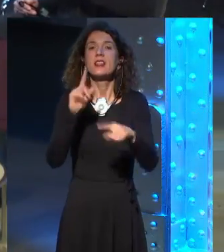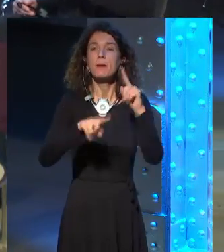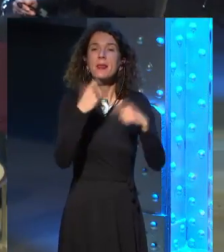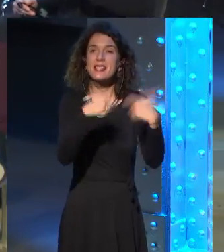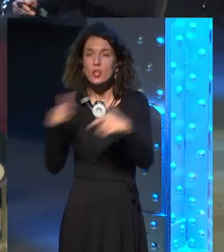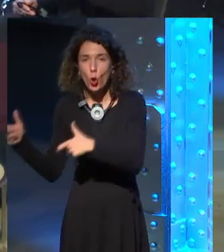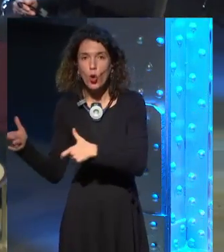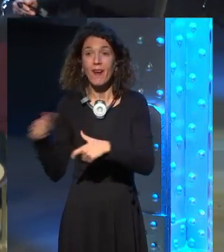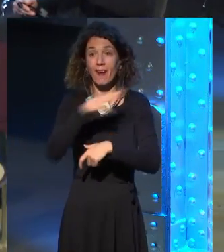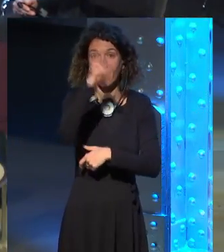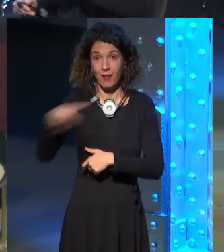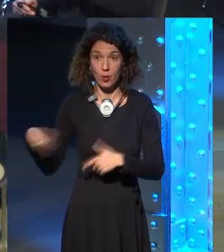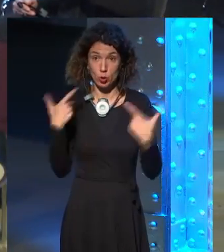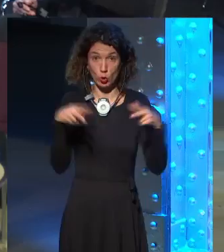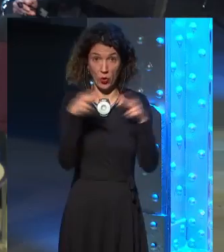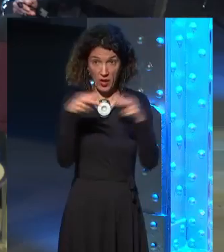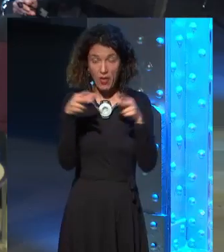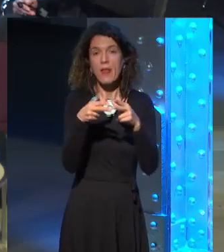sector, and